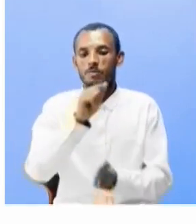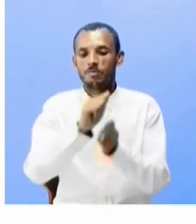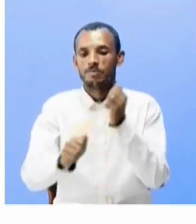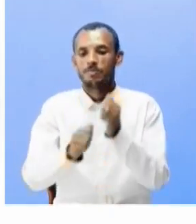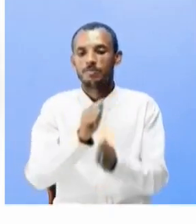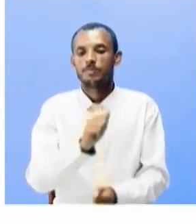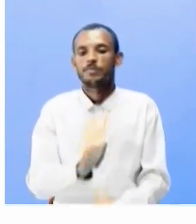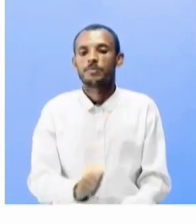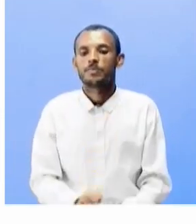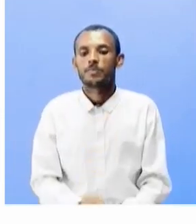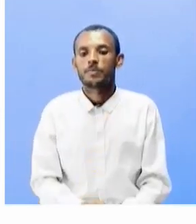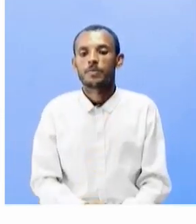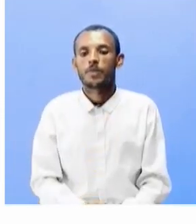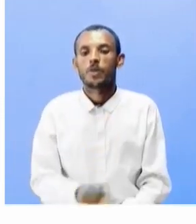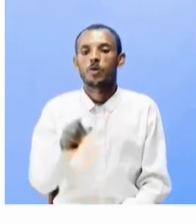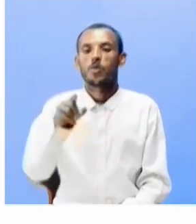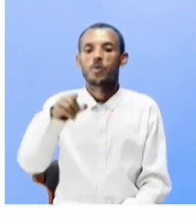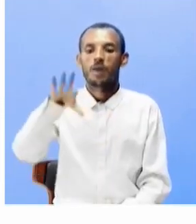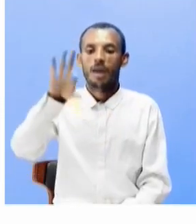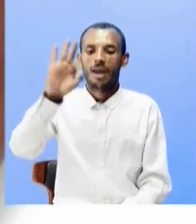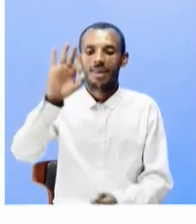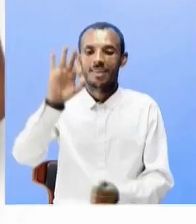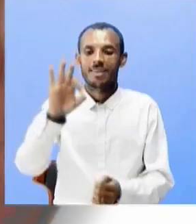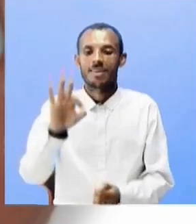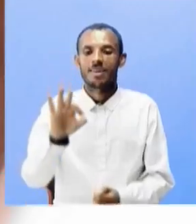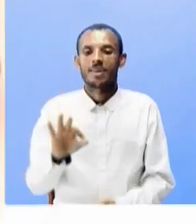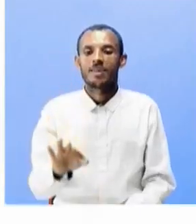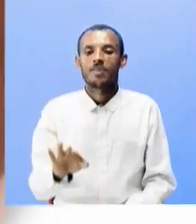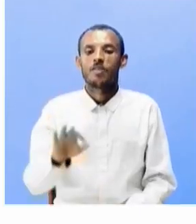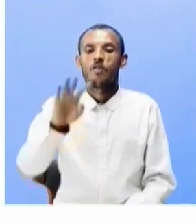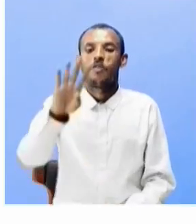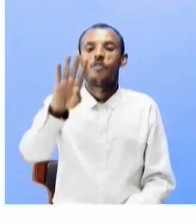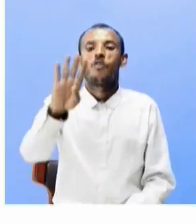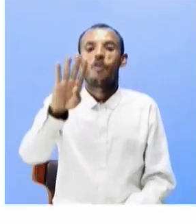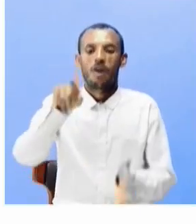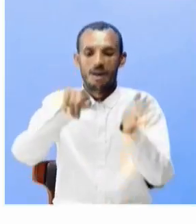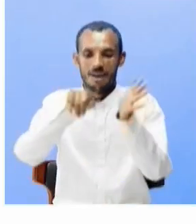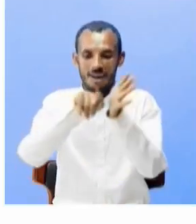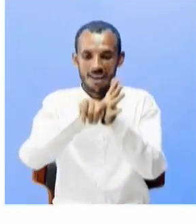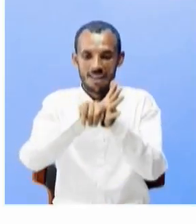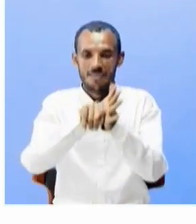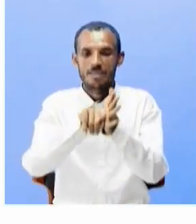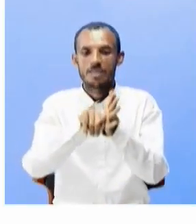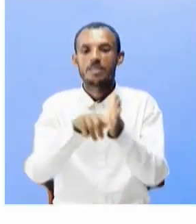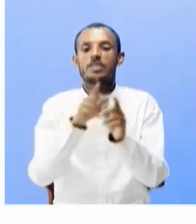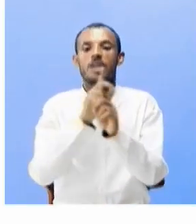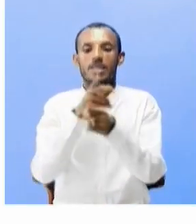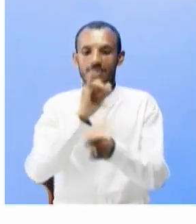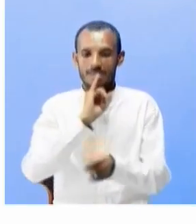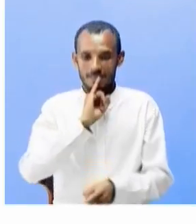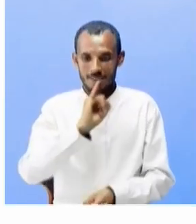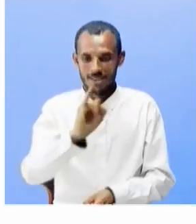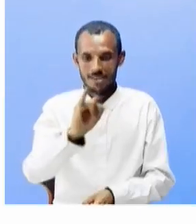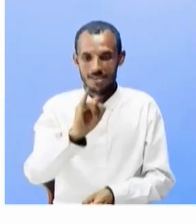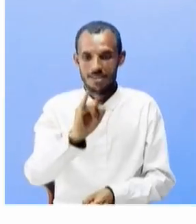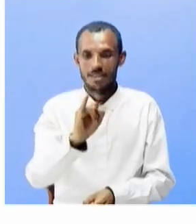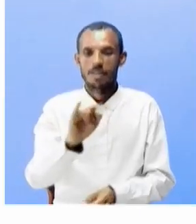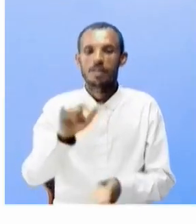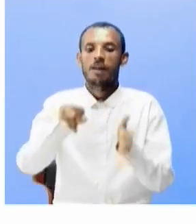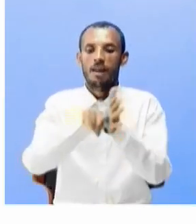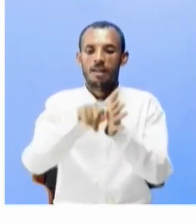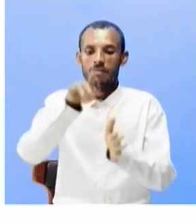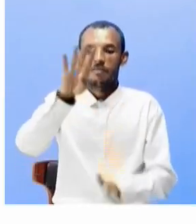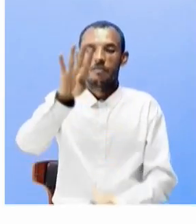becomes 0. So you have this 4 negatives. Therefore, the answer will be this,